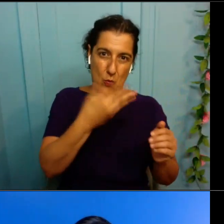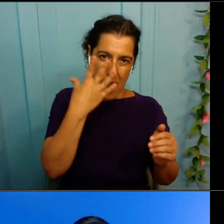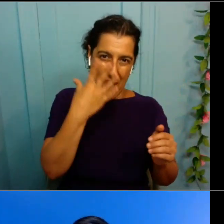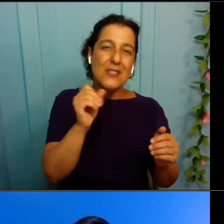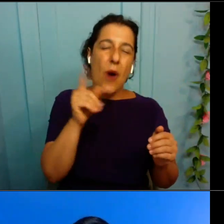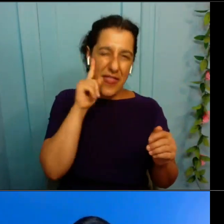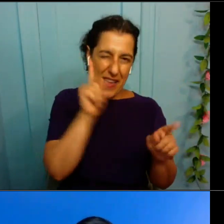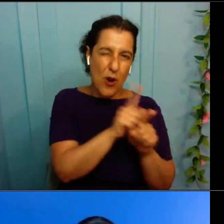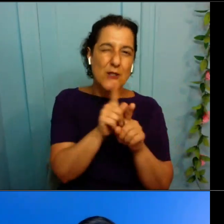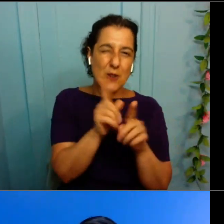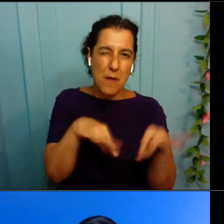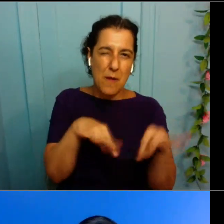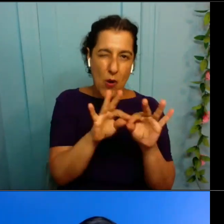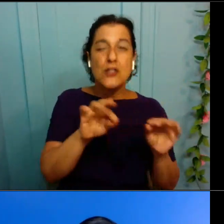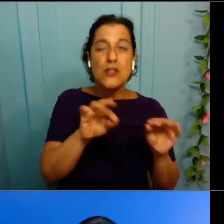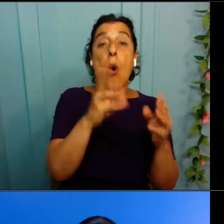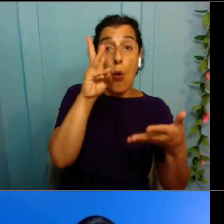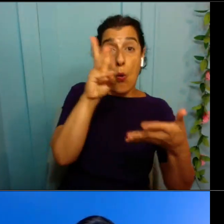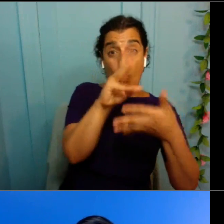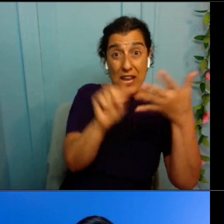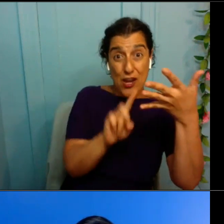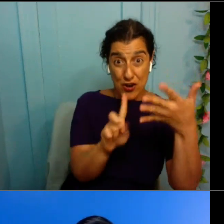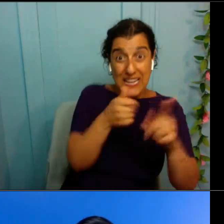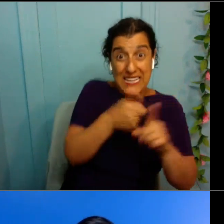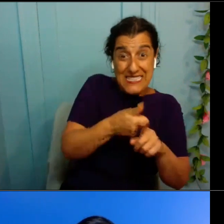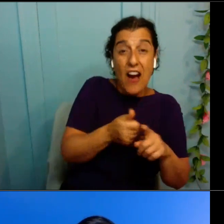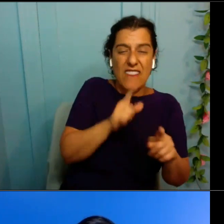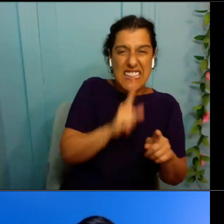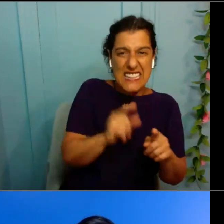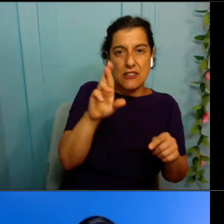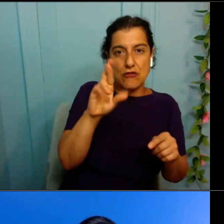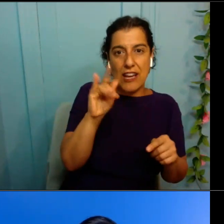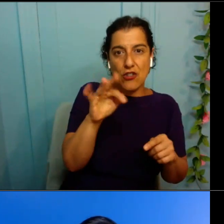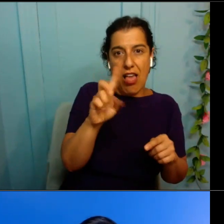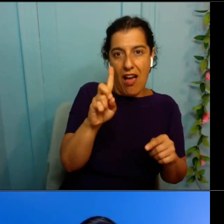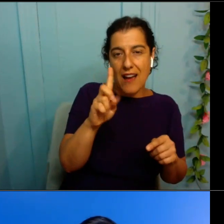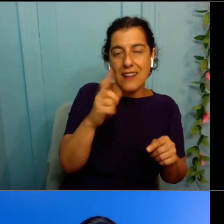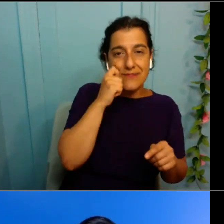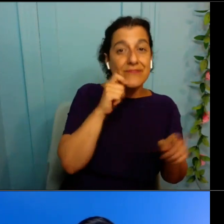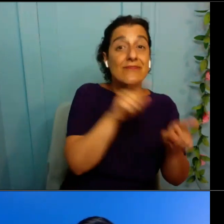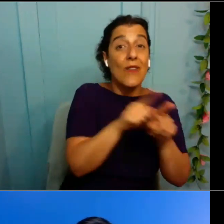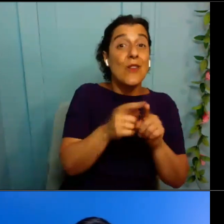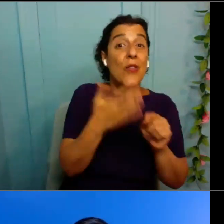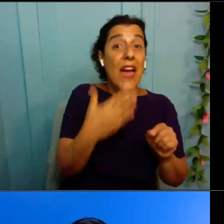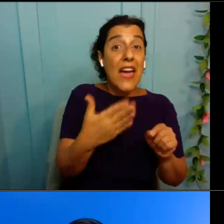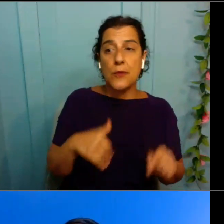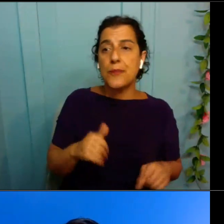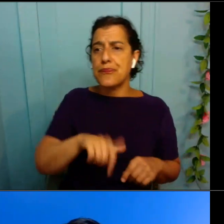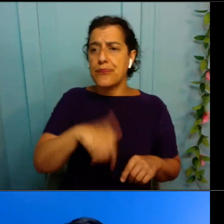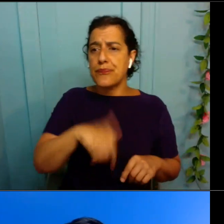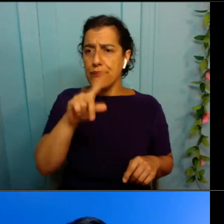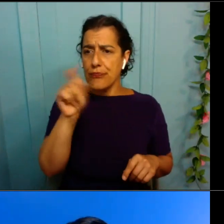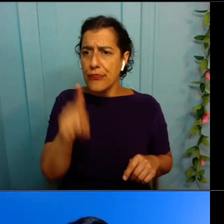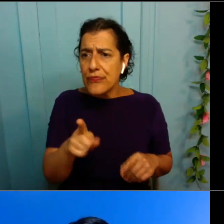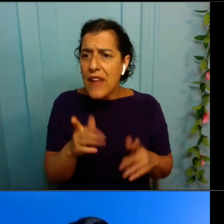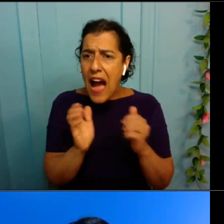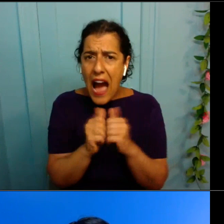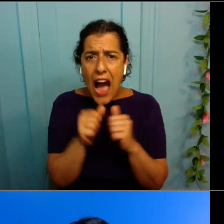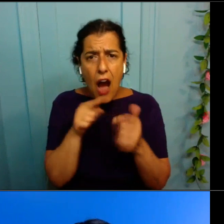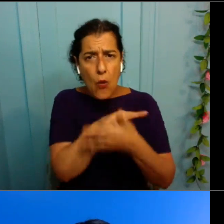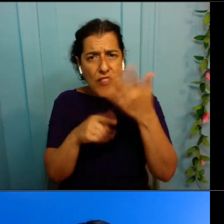as well. So weird is racialized. Yeah. Wonderful, thank you. We have a question asking, how are these suggestions